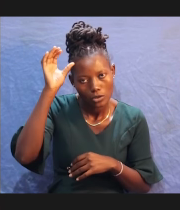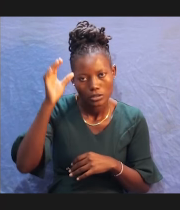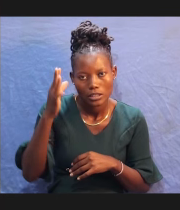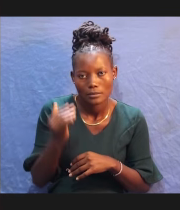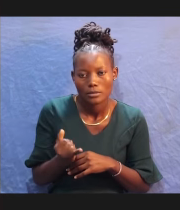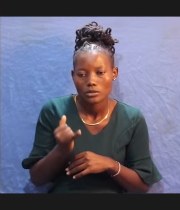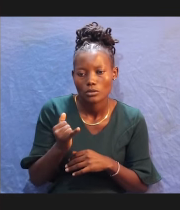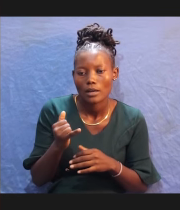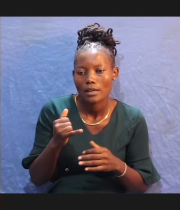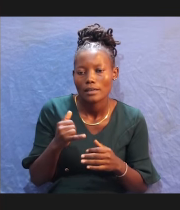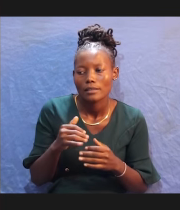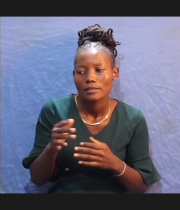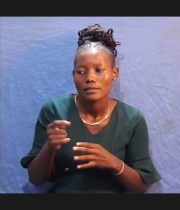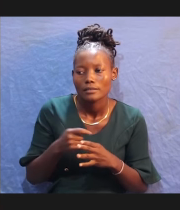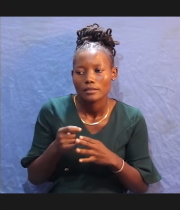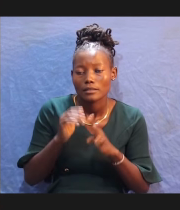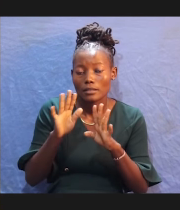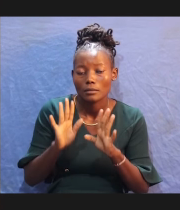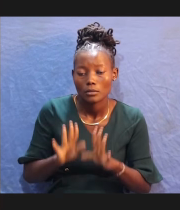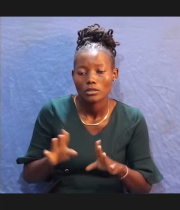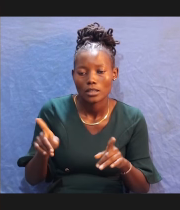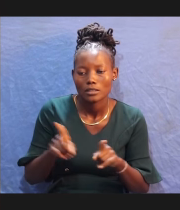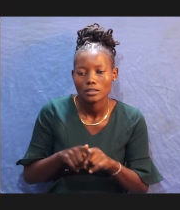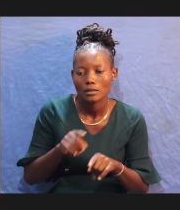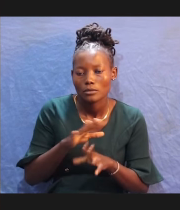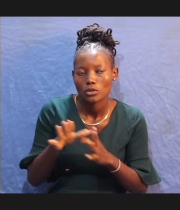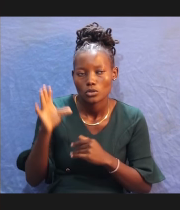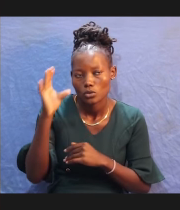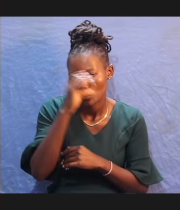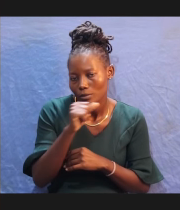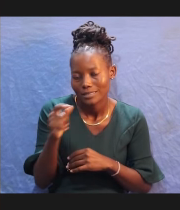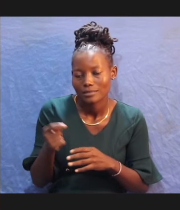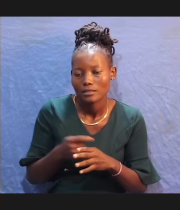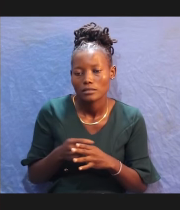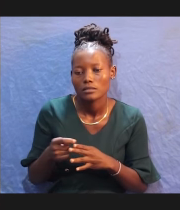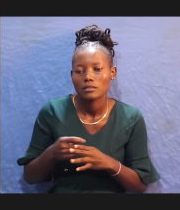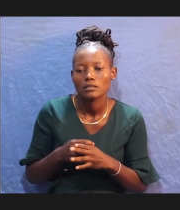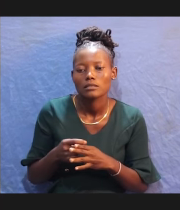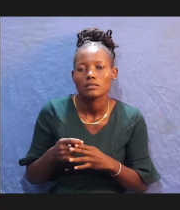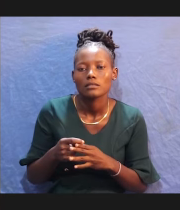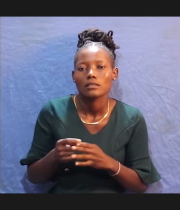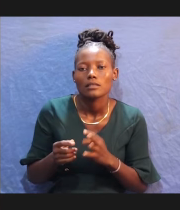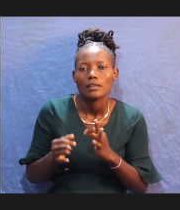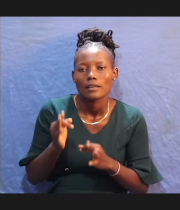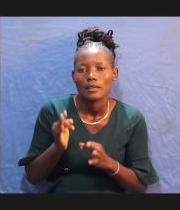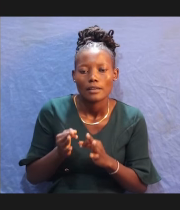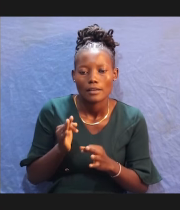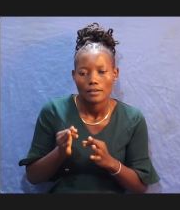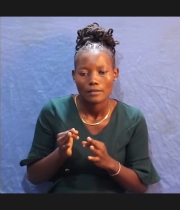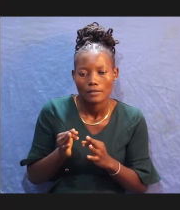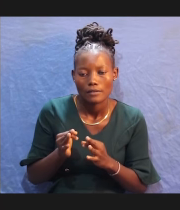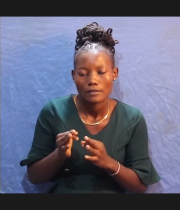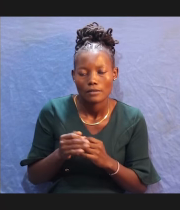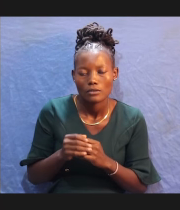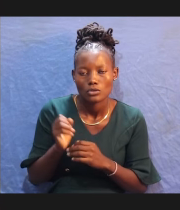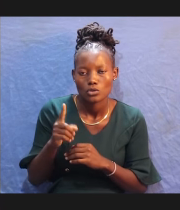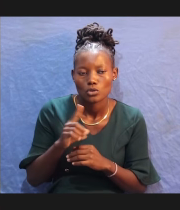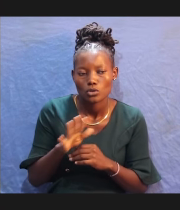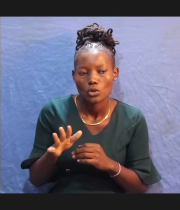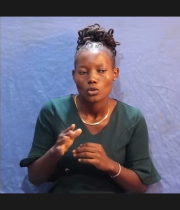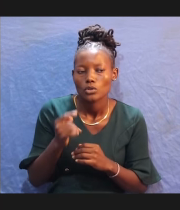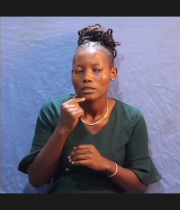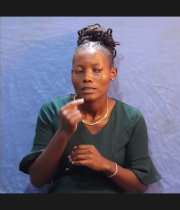is the start of the training and why is it important to not miss the training. So without pointing out at him or her that he